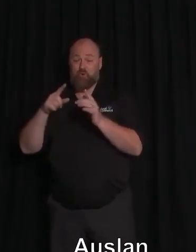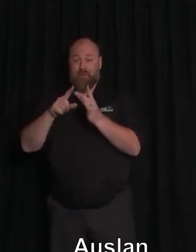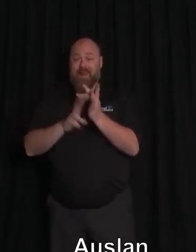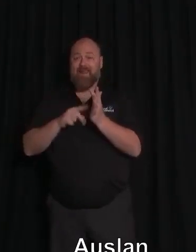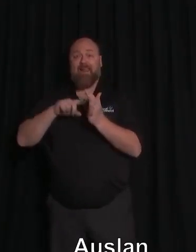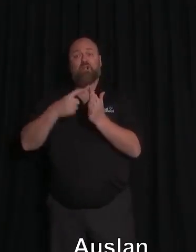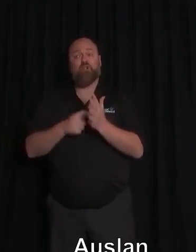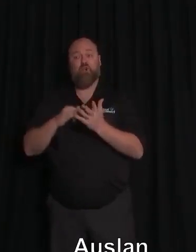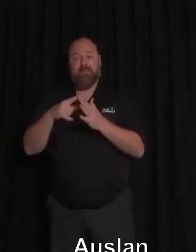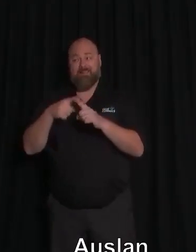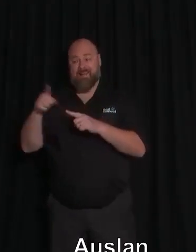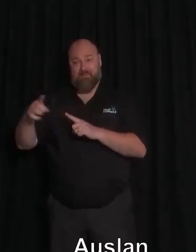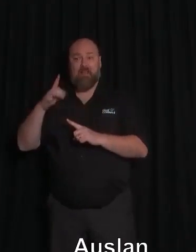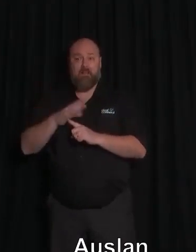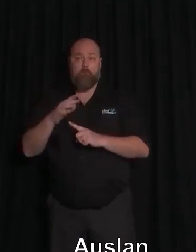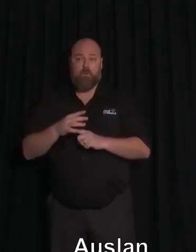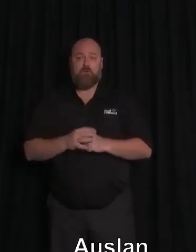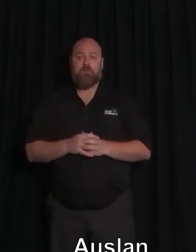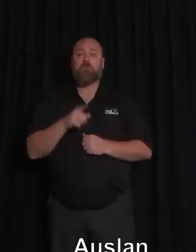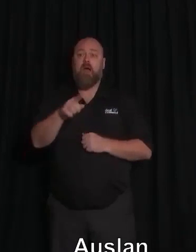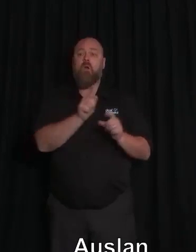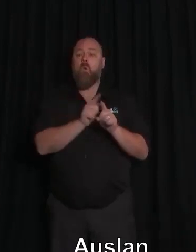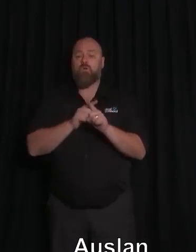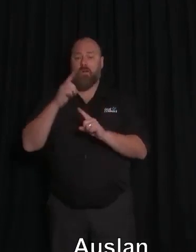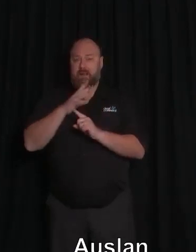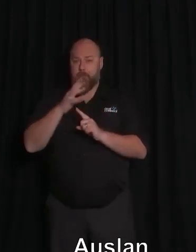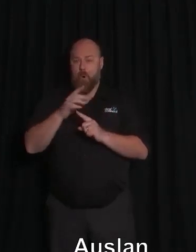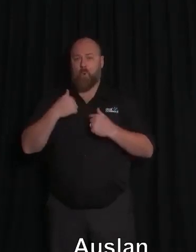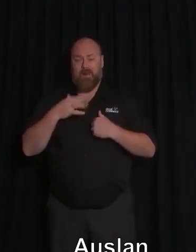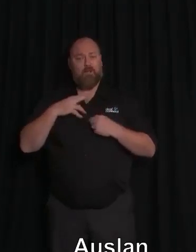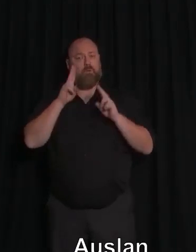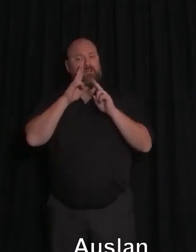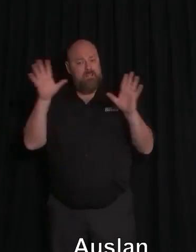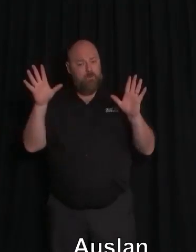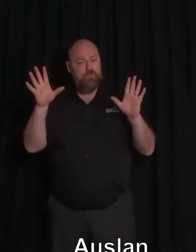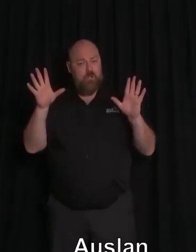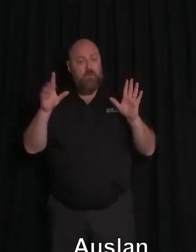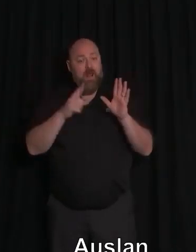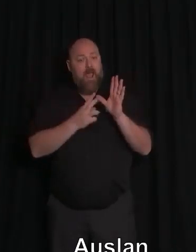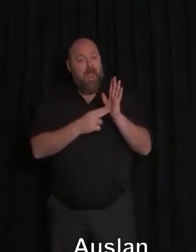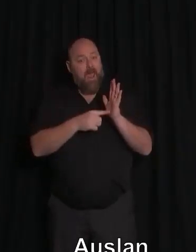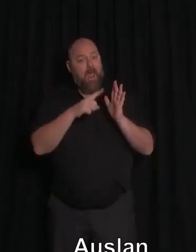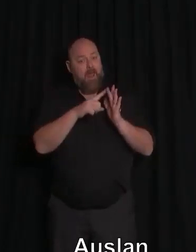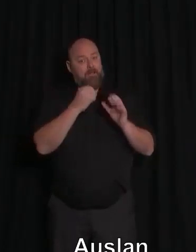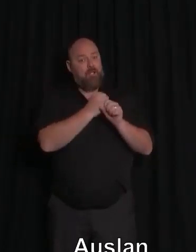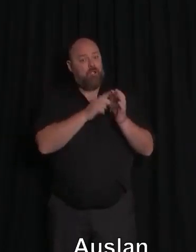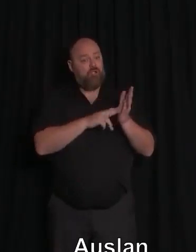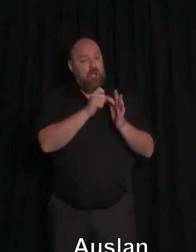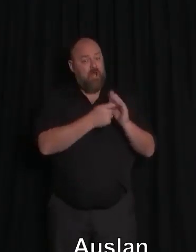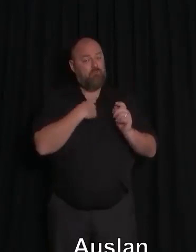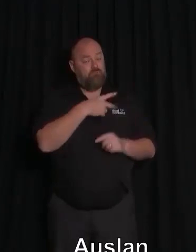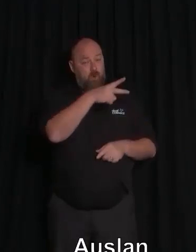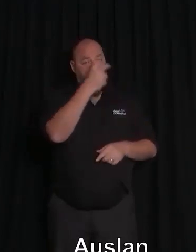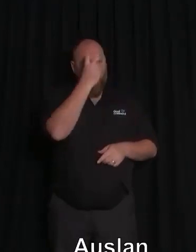debate. And it's as well important to distinguish that the anti-gender movement is old. So there